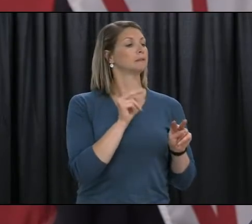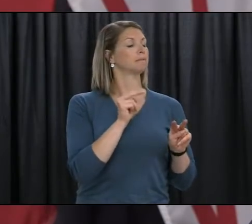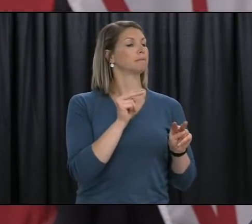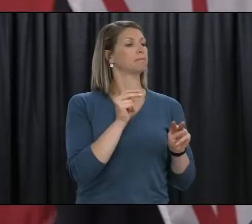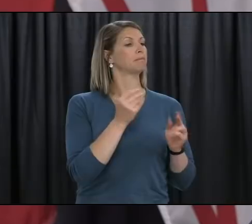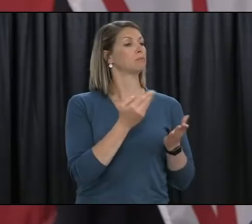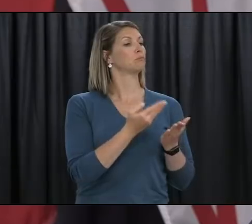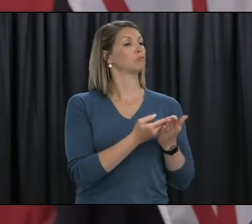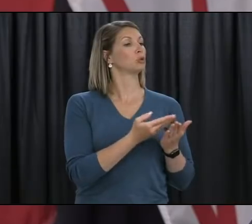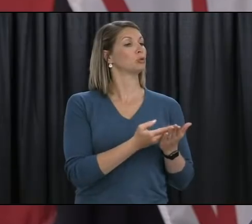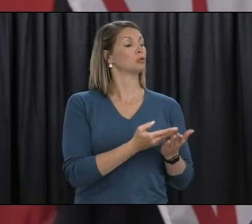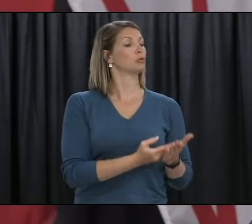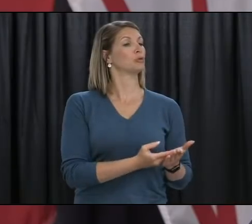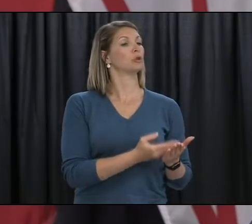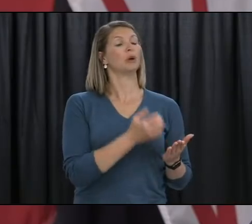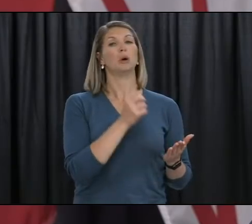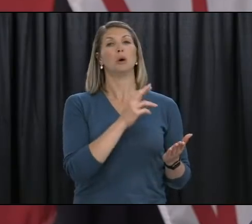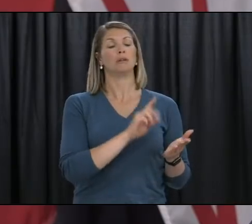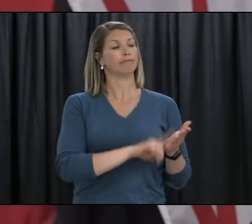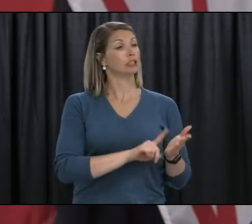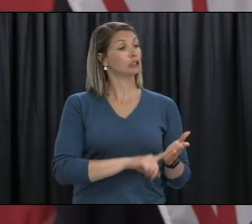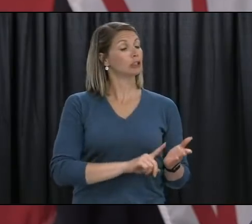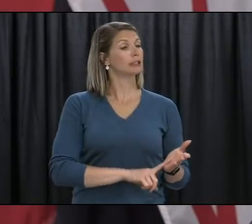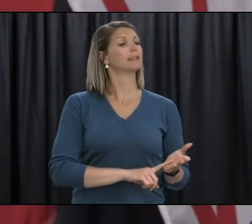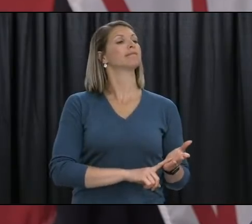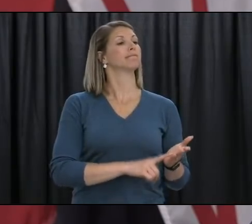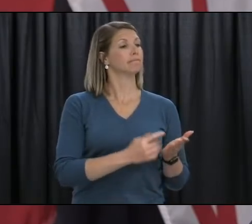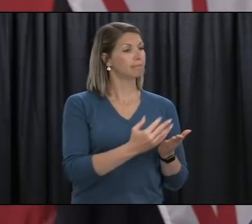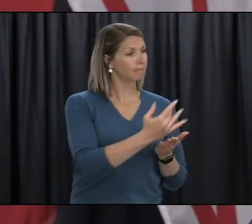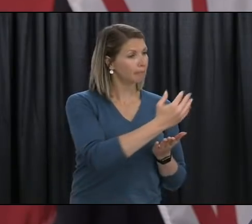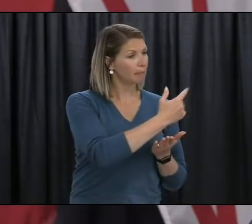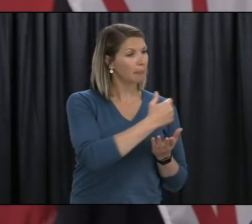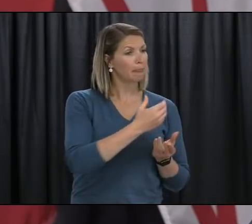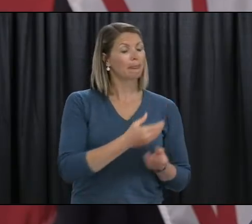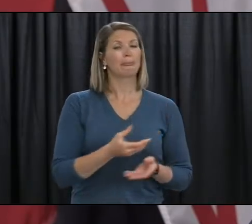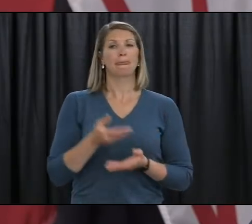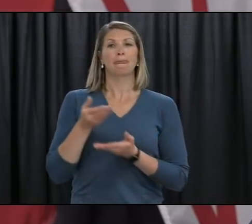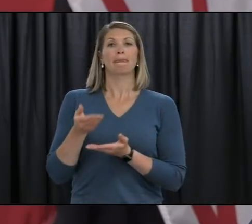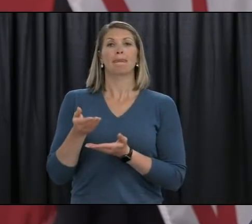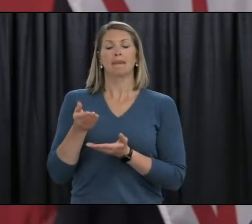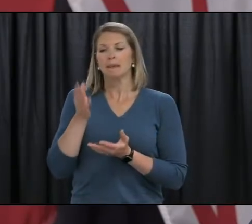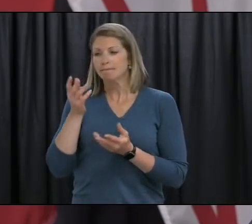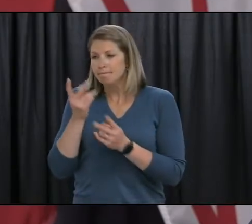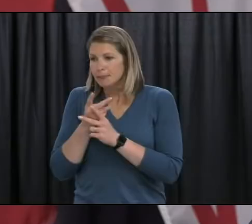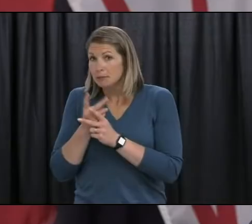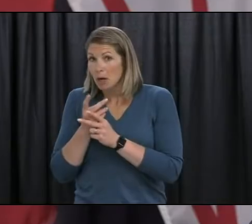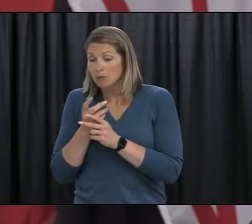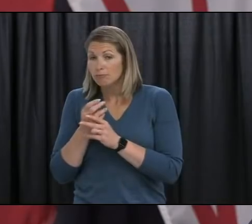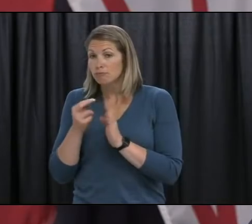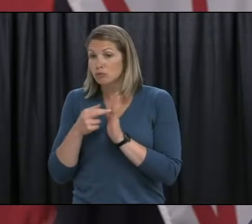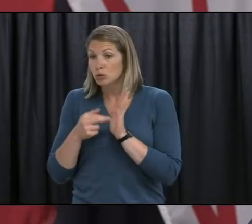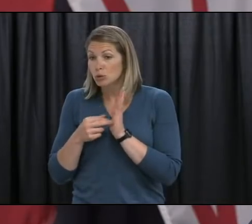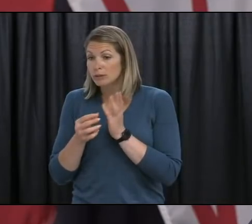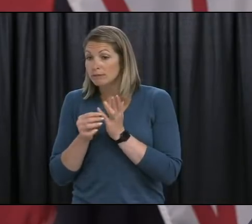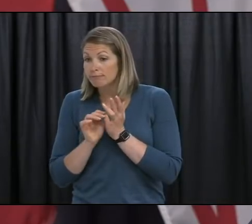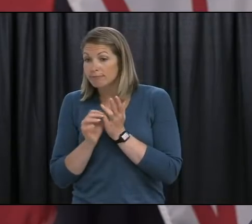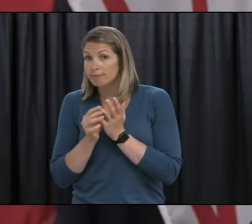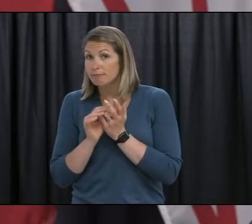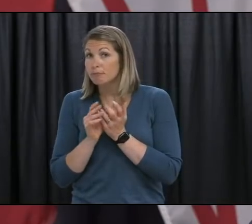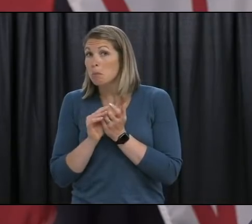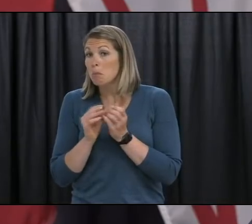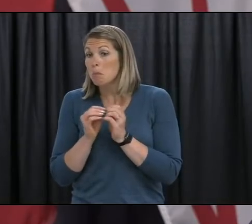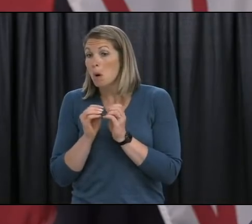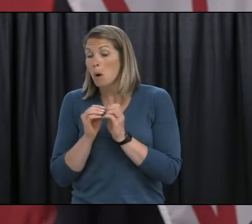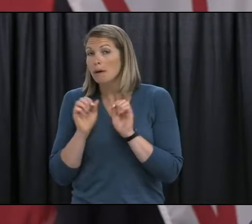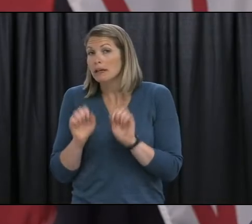the evidence and science that will be used then by public health officials to see if we're in a position to even relax those measures even